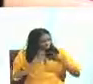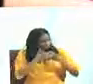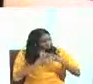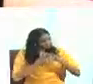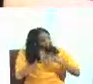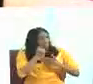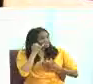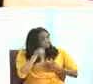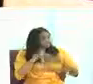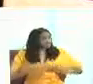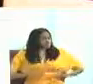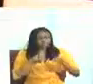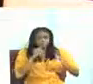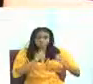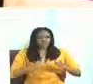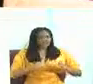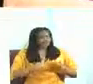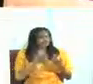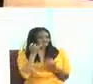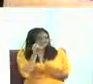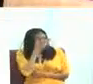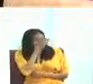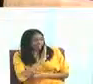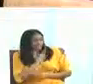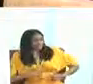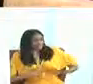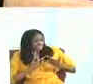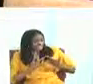he can live within you.